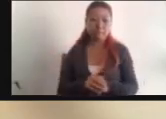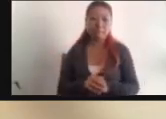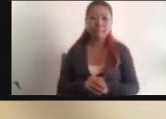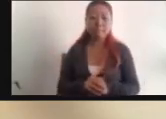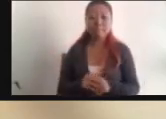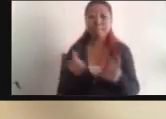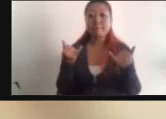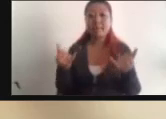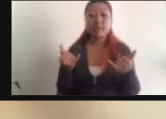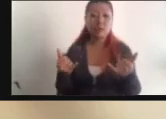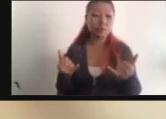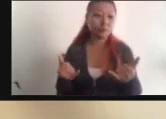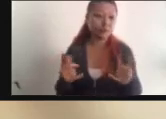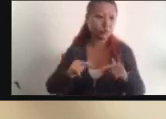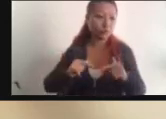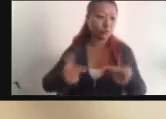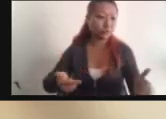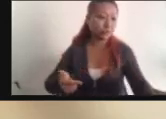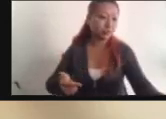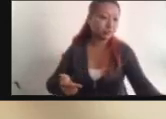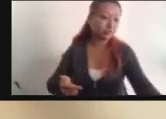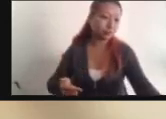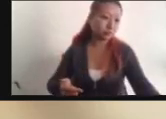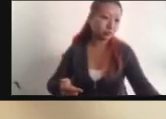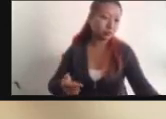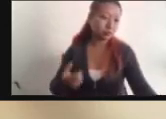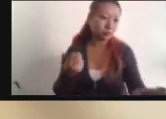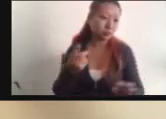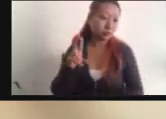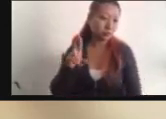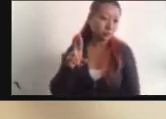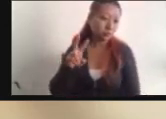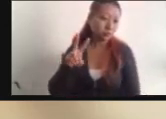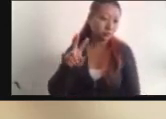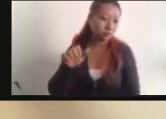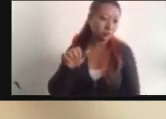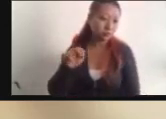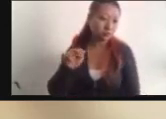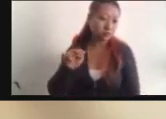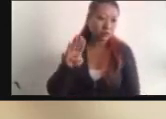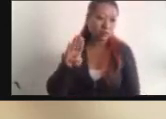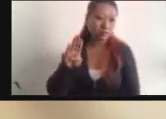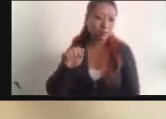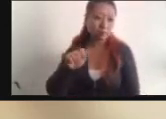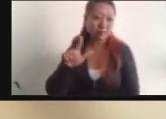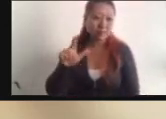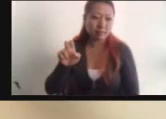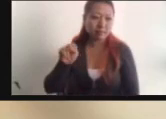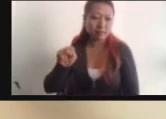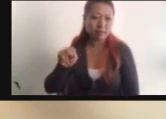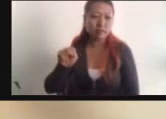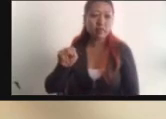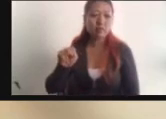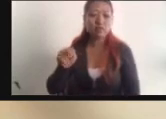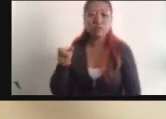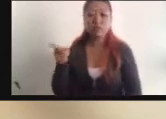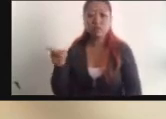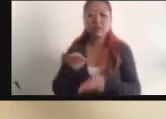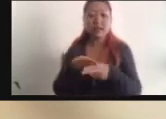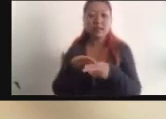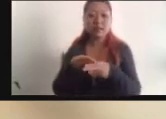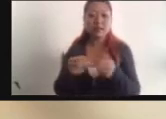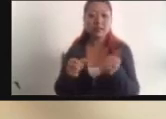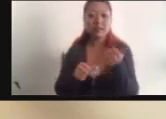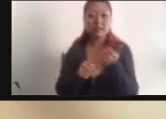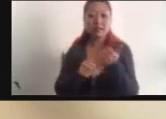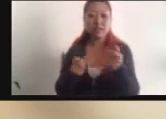me turn this over to Dr. Van Balen. Dr. Mary Van Balen is the acting assistant director of